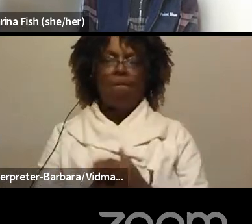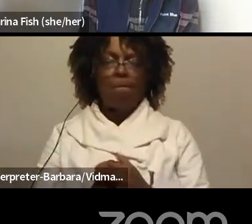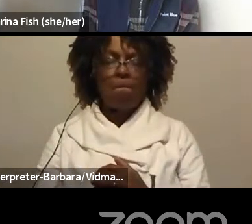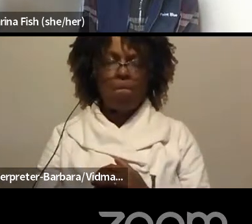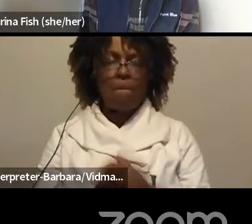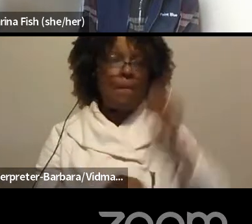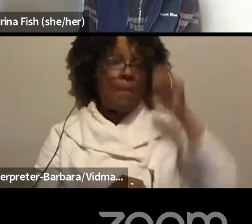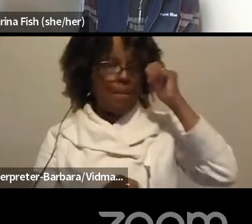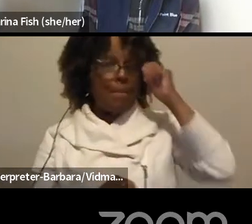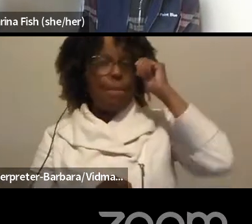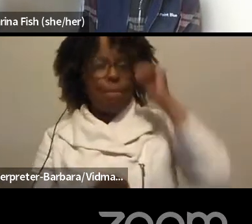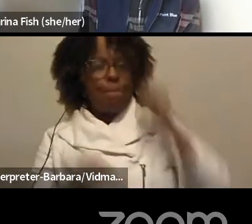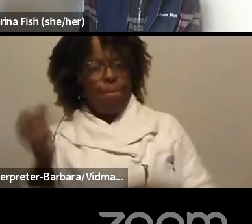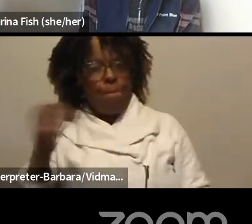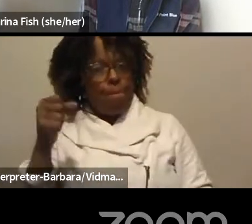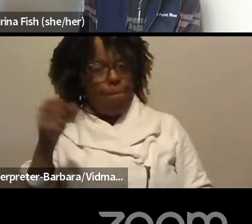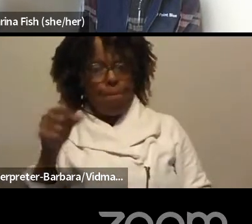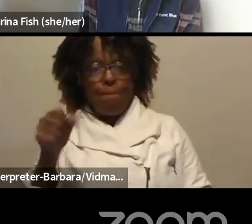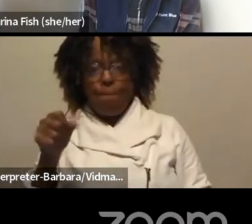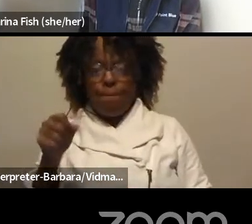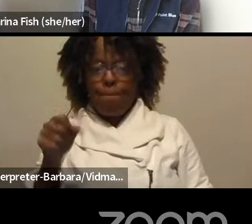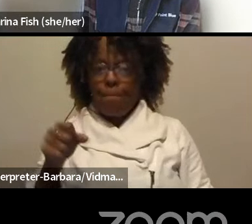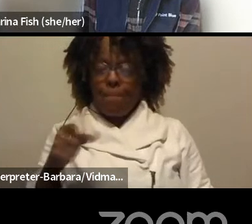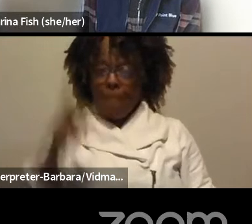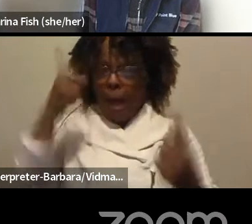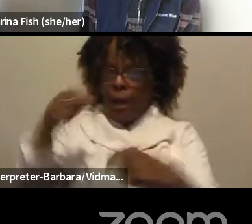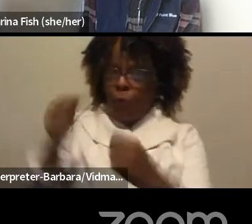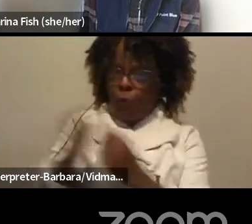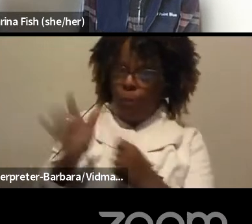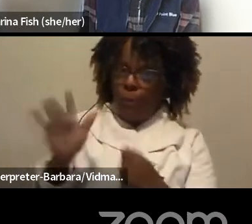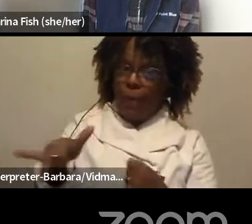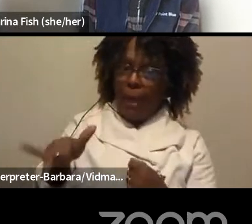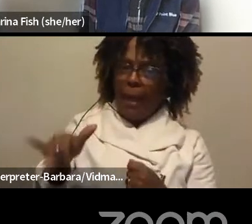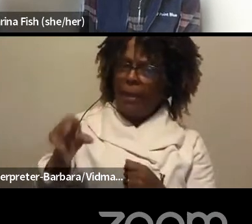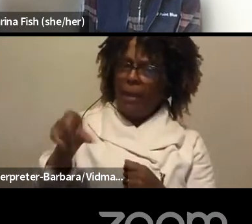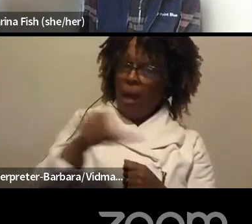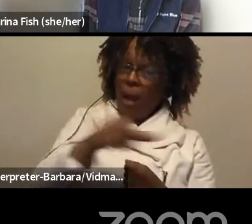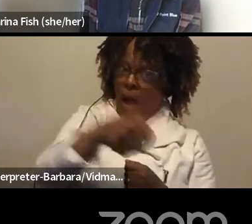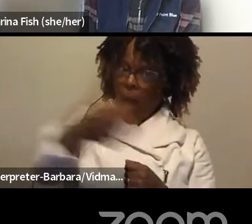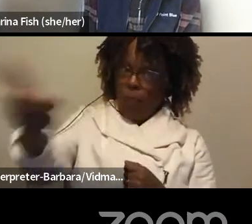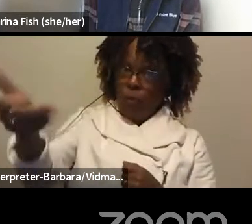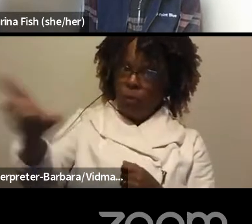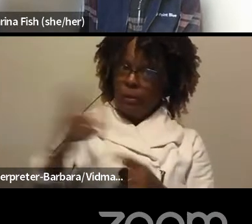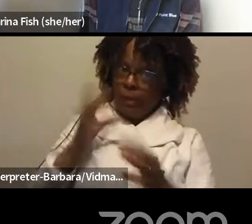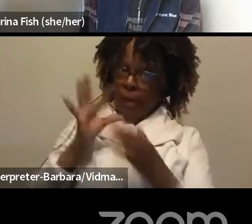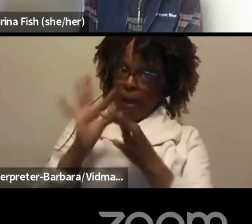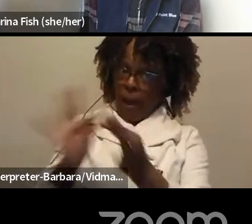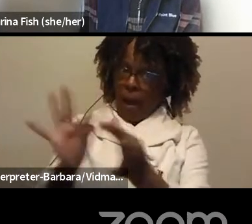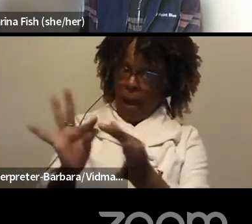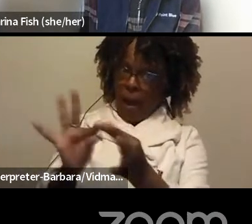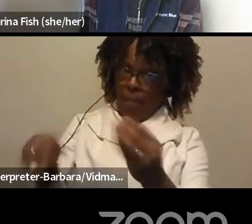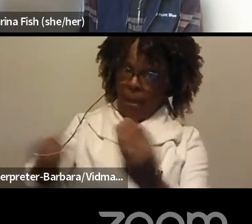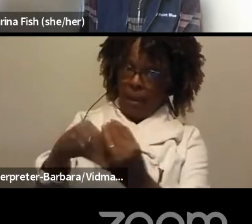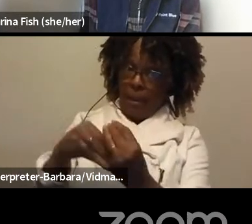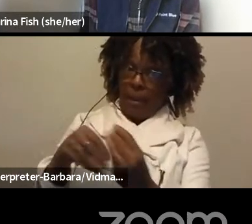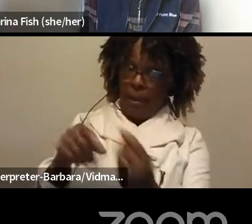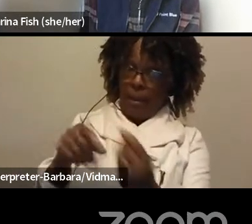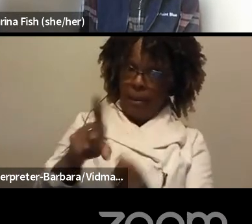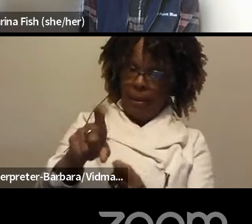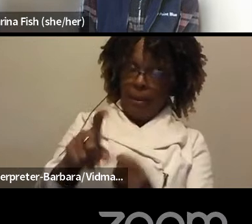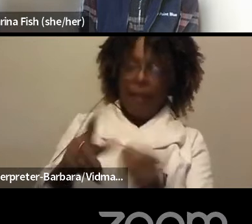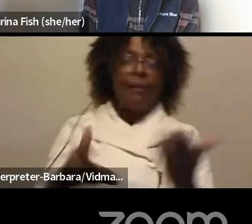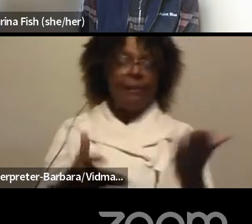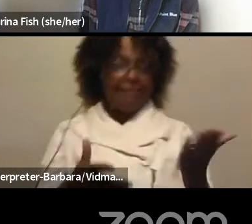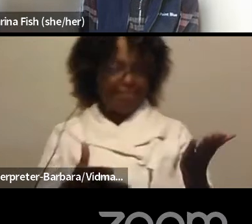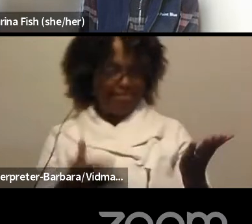Yeah, I definitely agree with that. Do you three have anything that you want to add to that? I'll add to that.